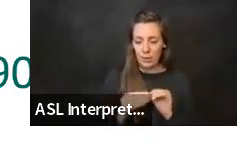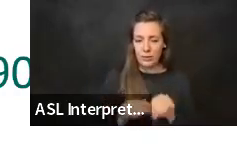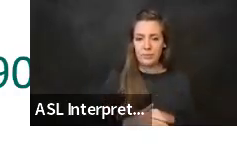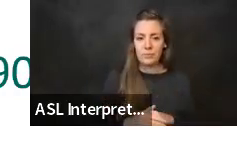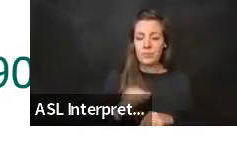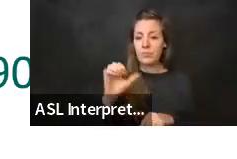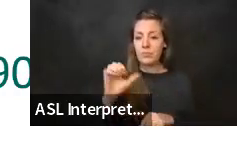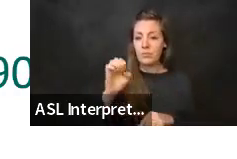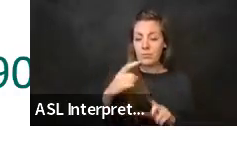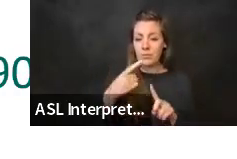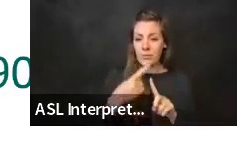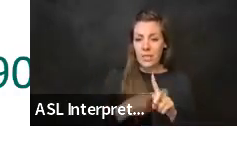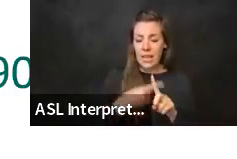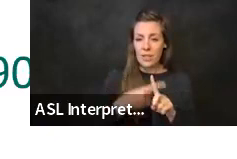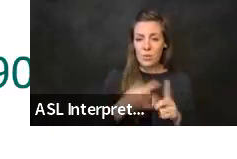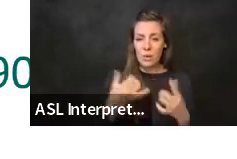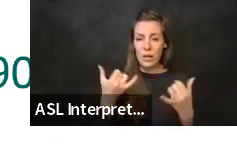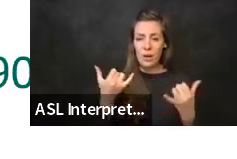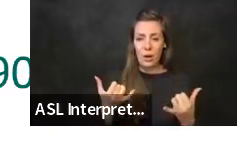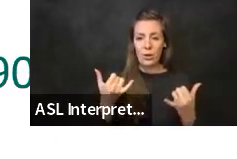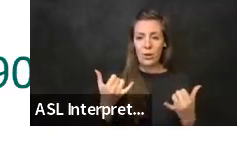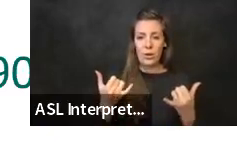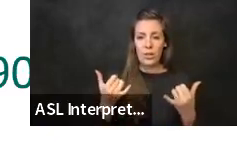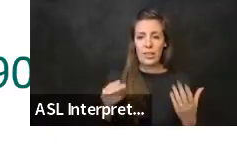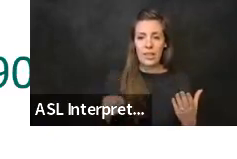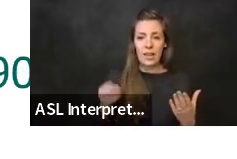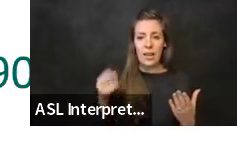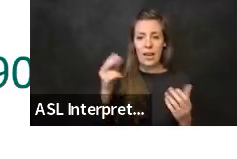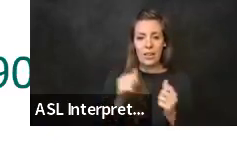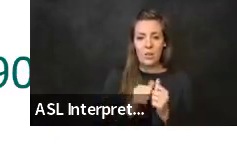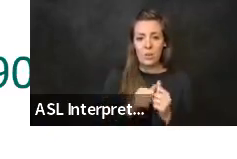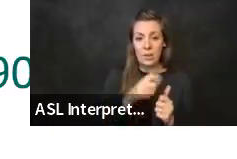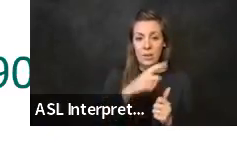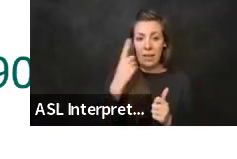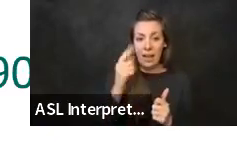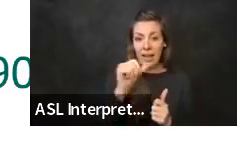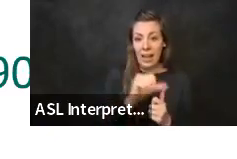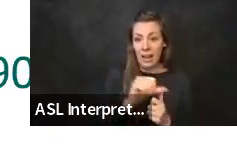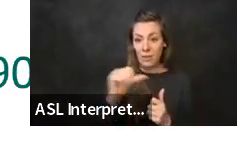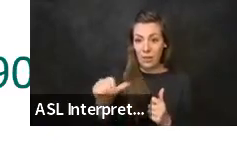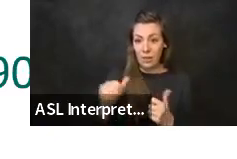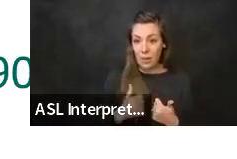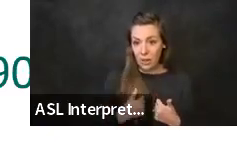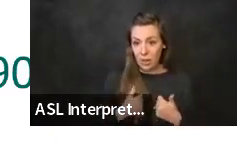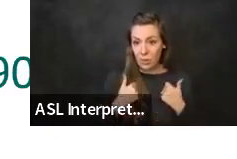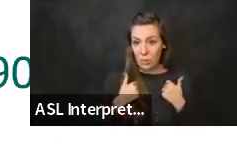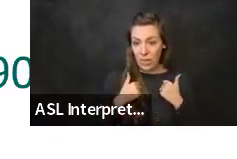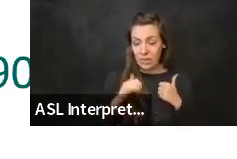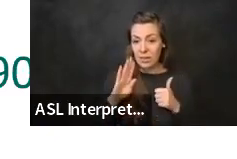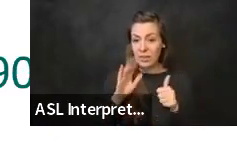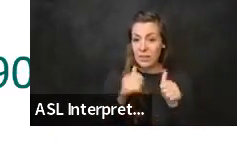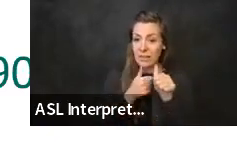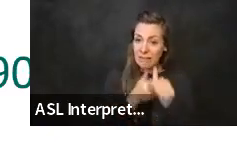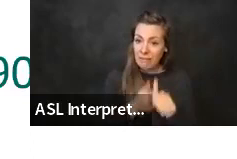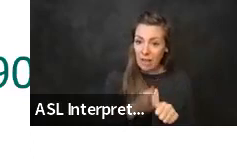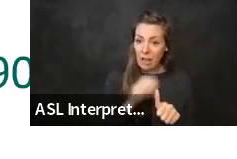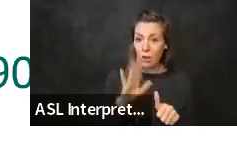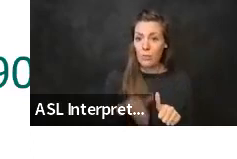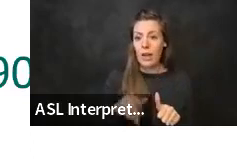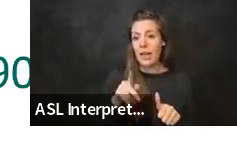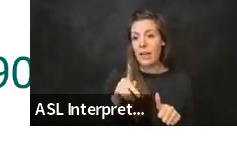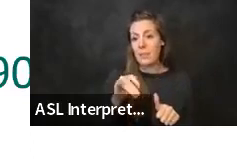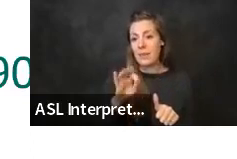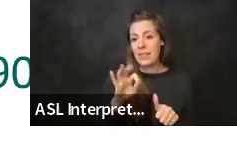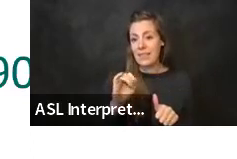Case rates are currently highest among Black African-American residents, followed by Pacific Islander